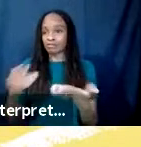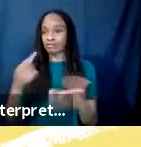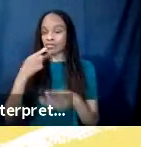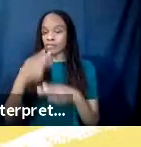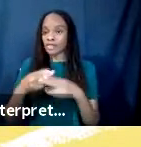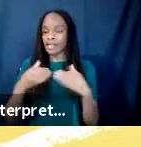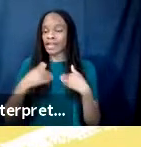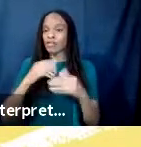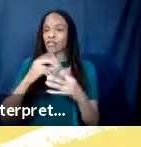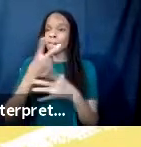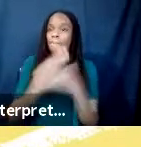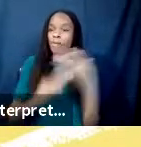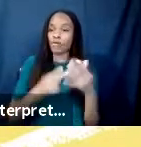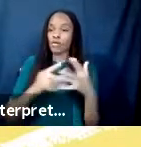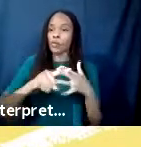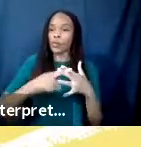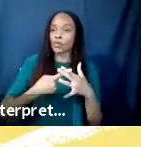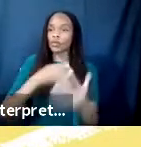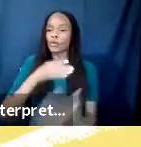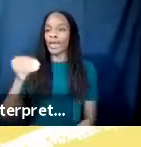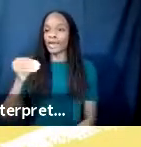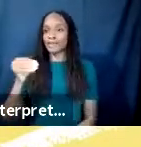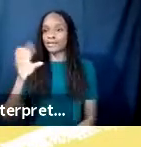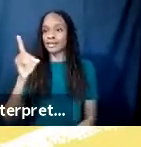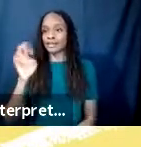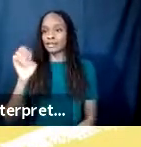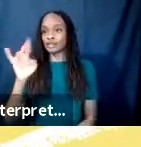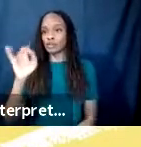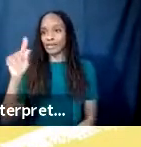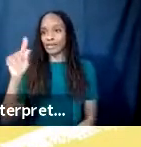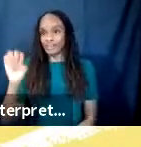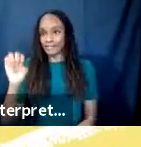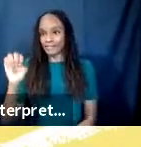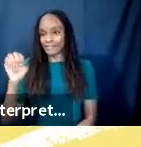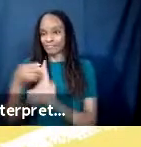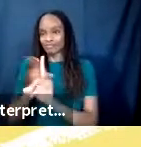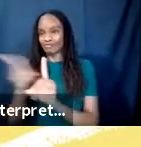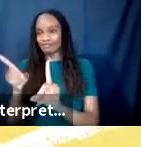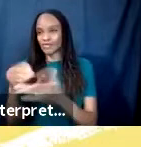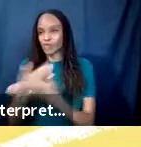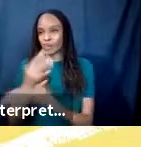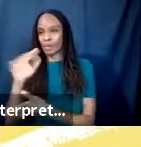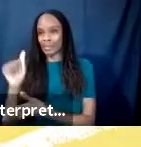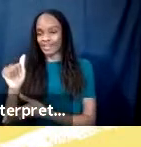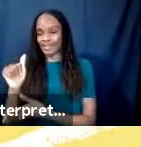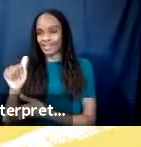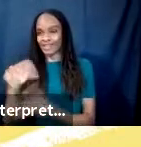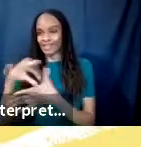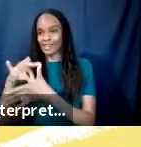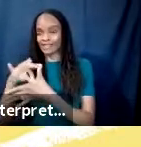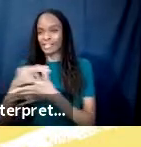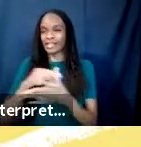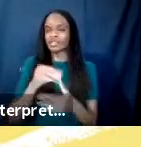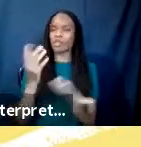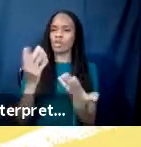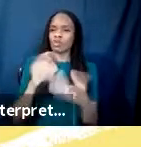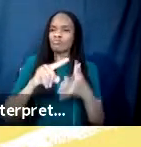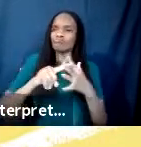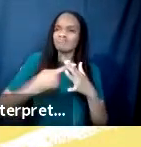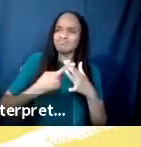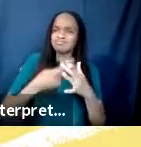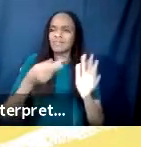both original and derivative new media content. Original is a brand new idea, something that hasn't been seen